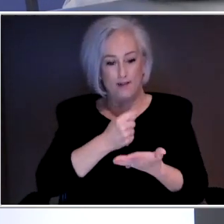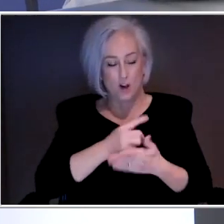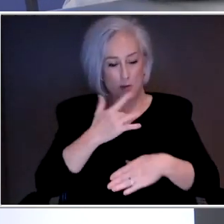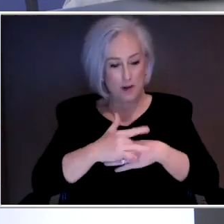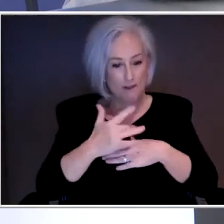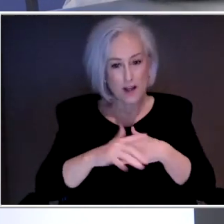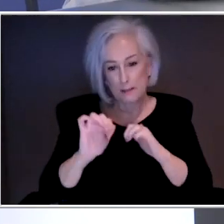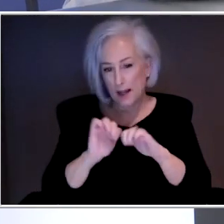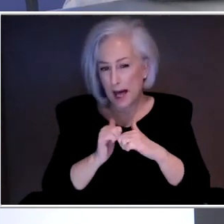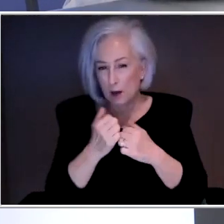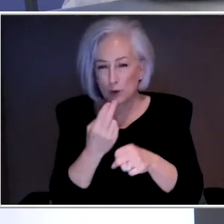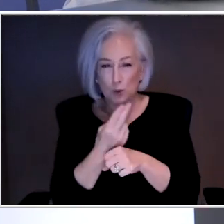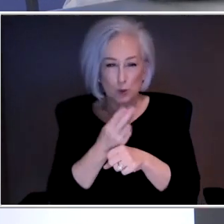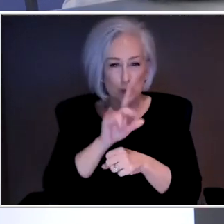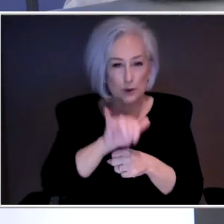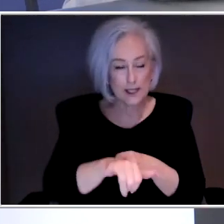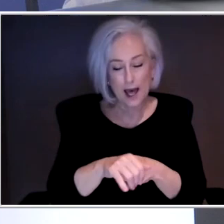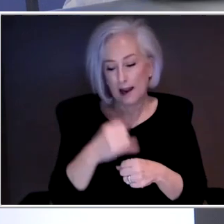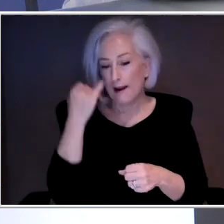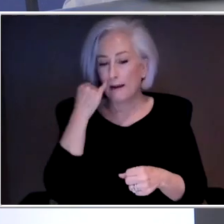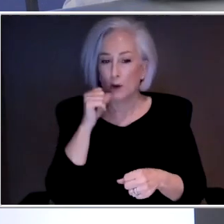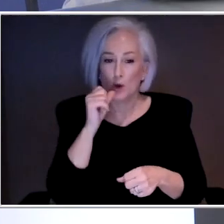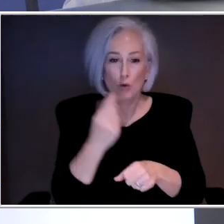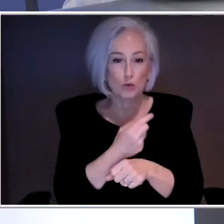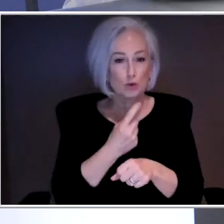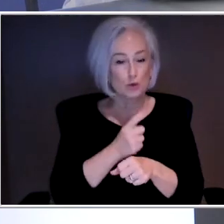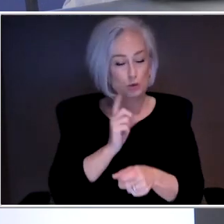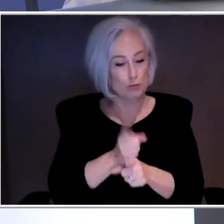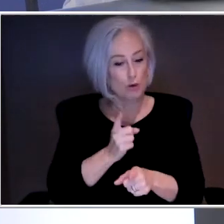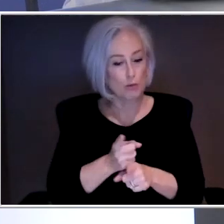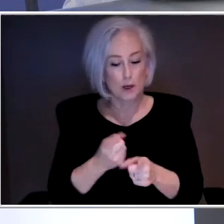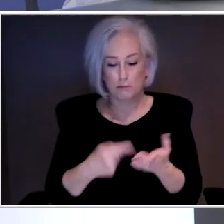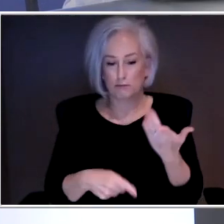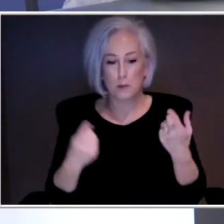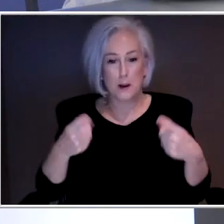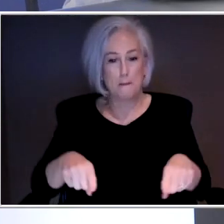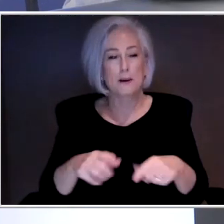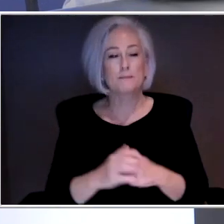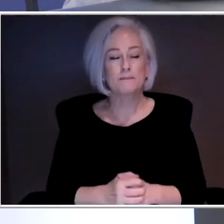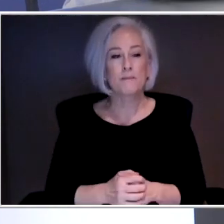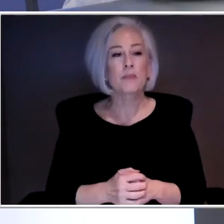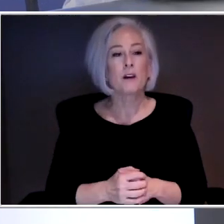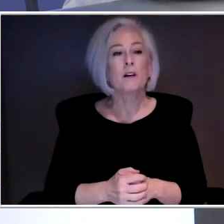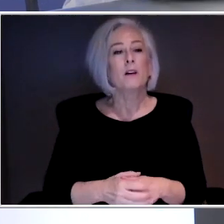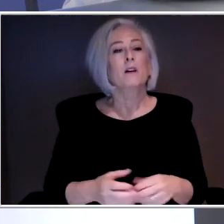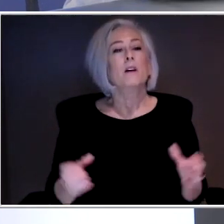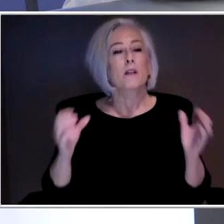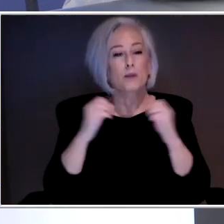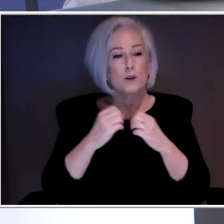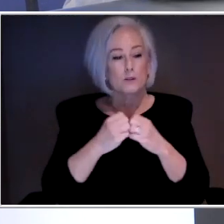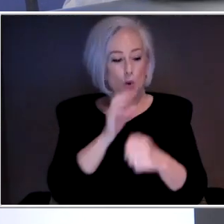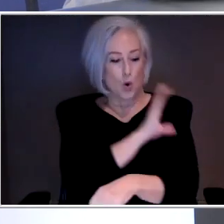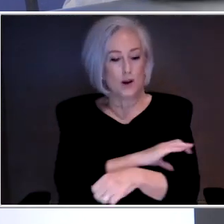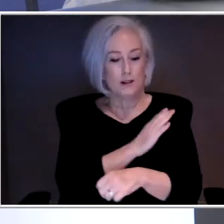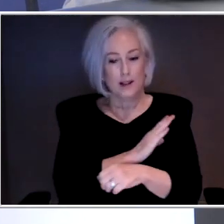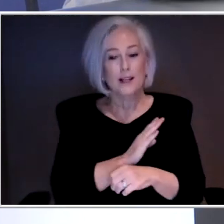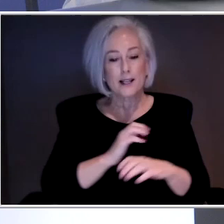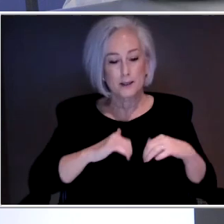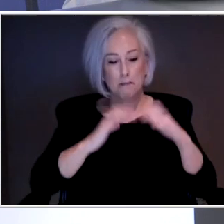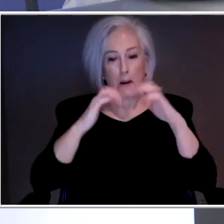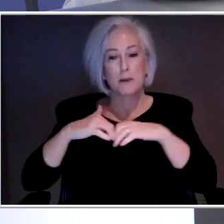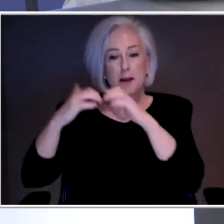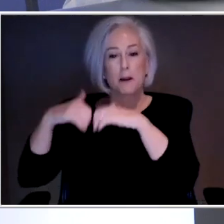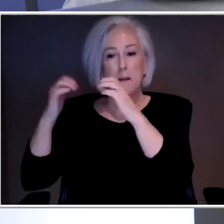what happens when you don't use it properly. If that was the case. There are more ketamine clinics popping up. What are some of the